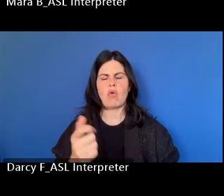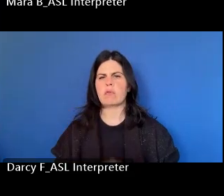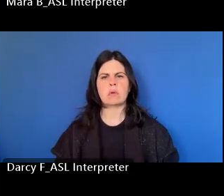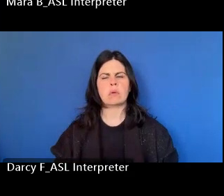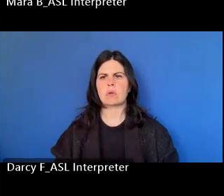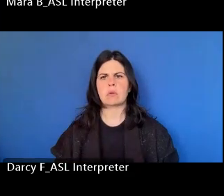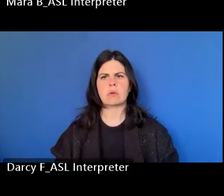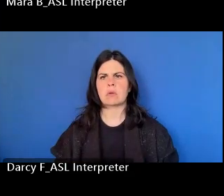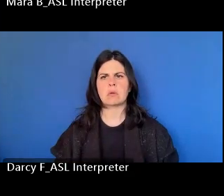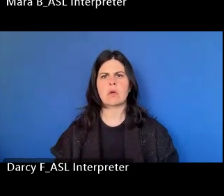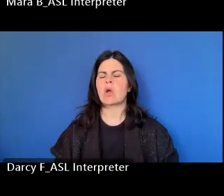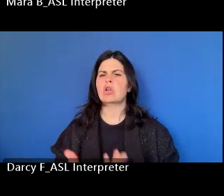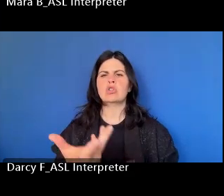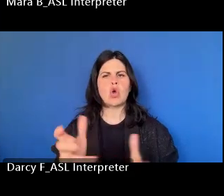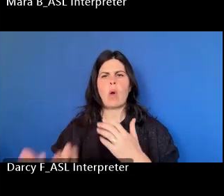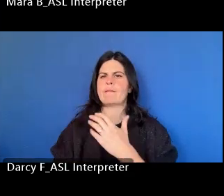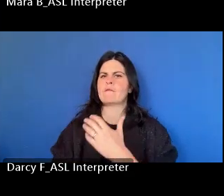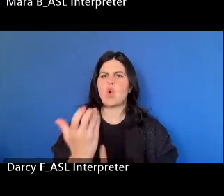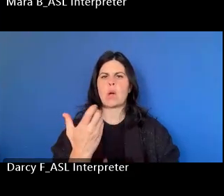into electrification.